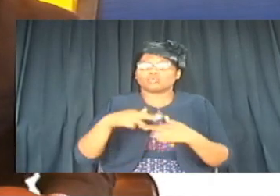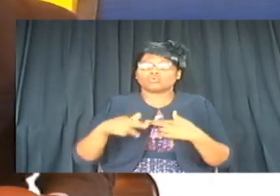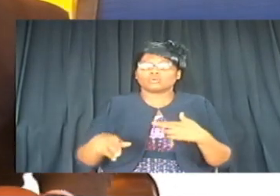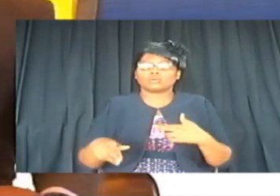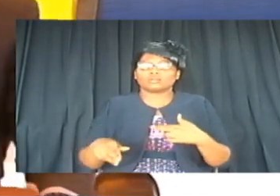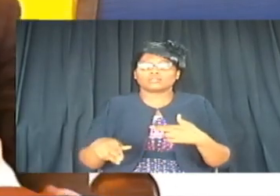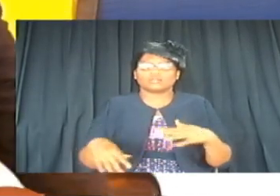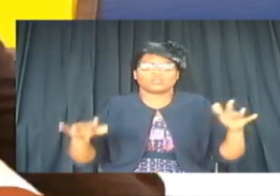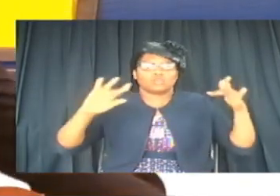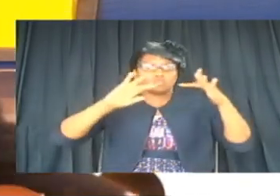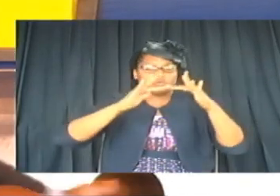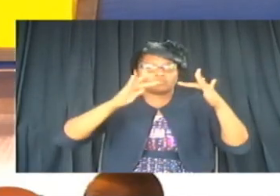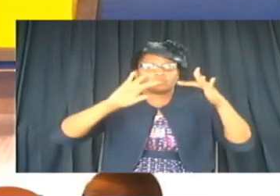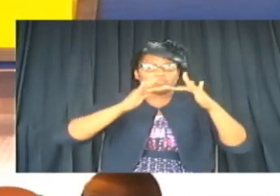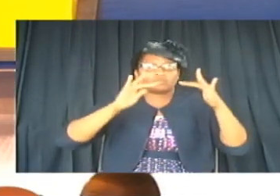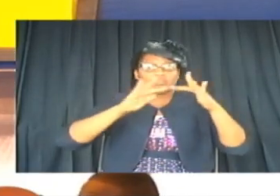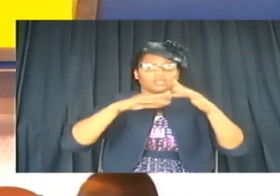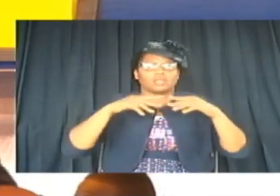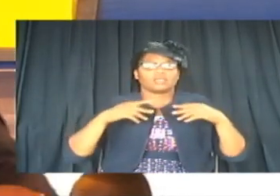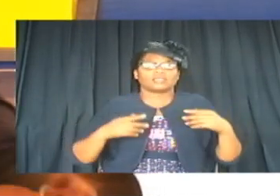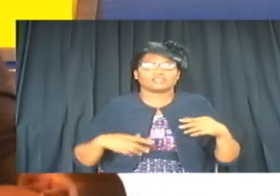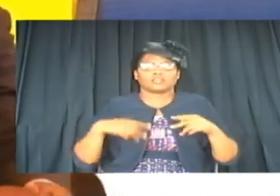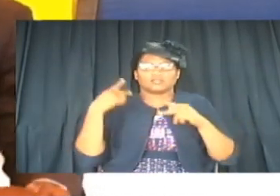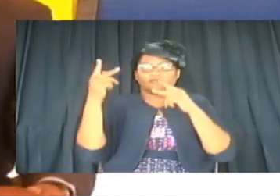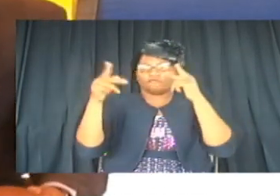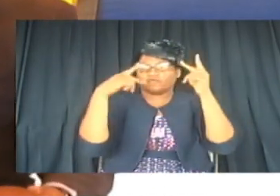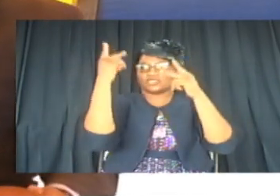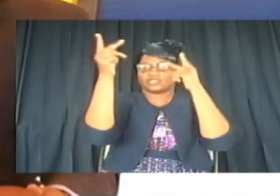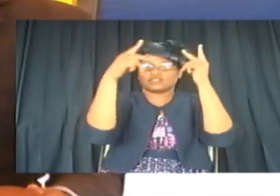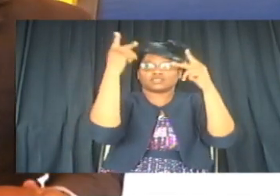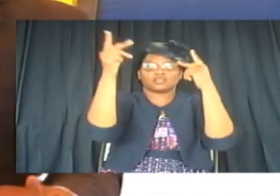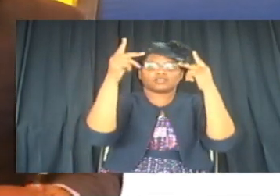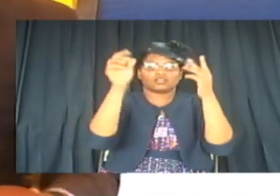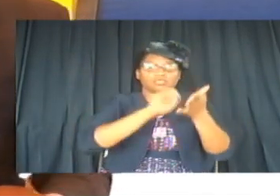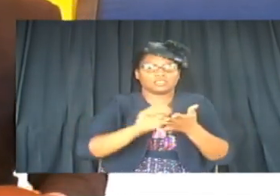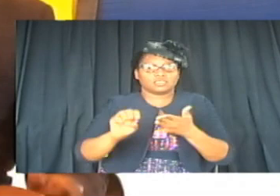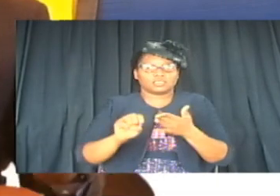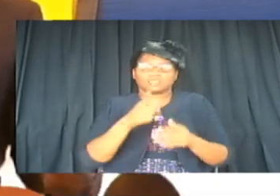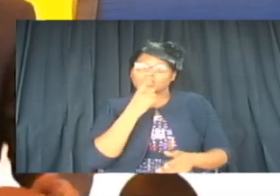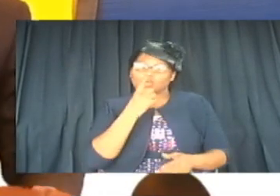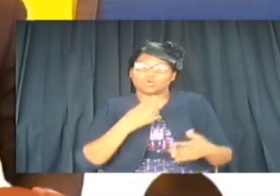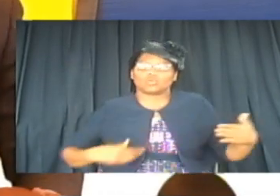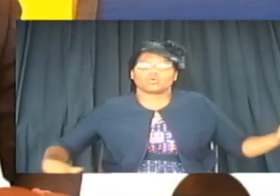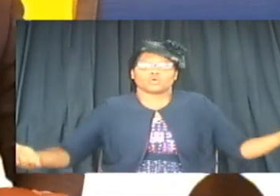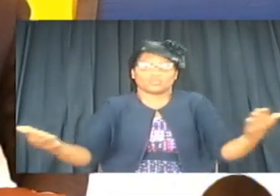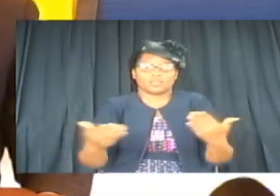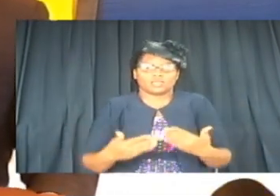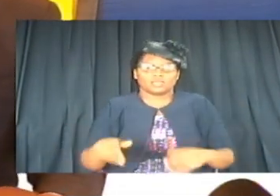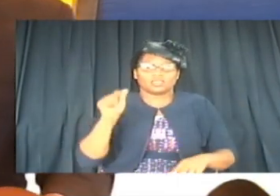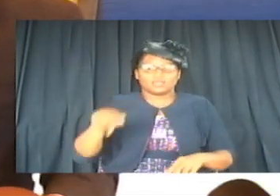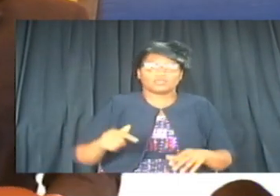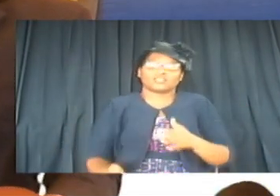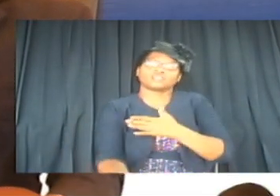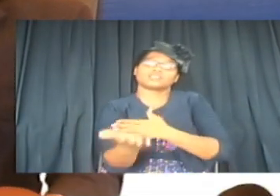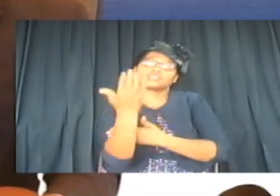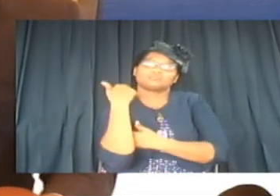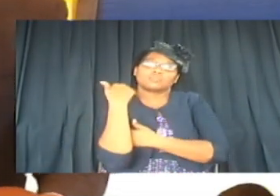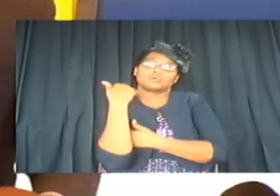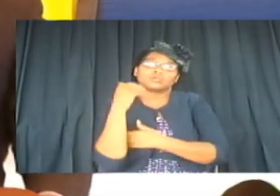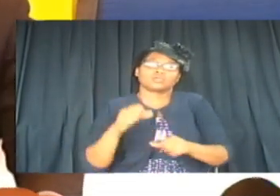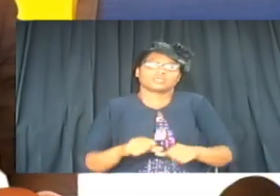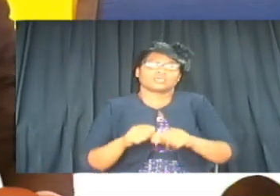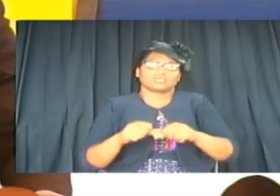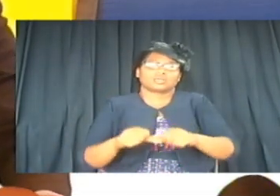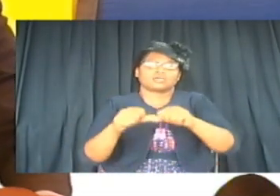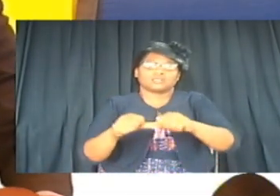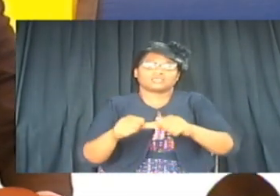visitors, all the saints that are here this morning. You know, continue to worship the Lord with us. And in spite of